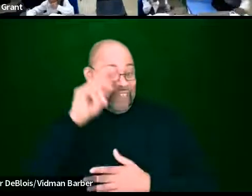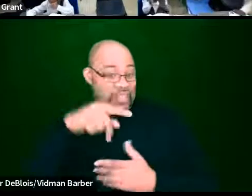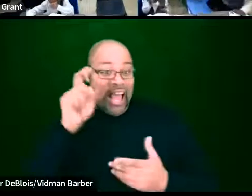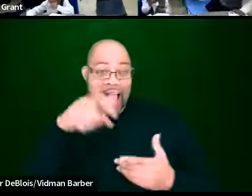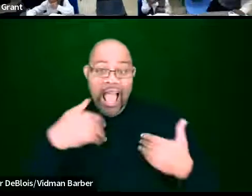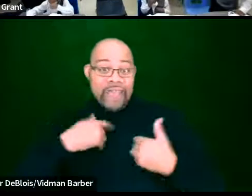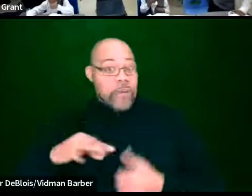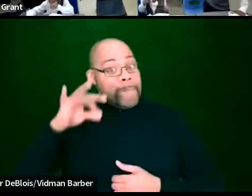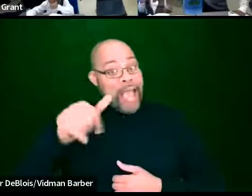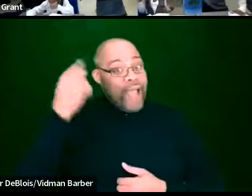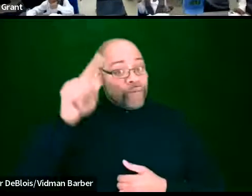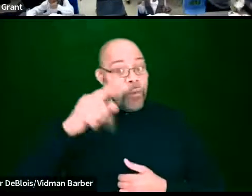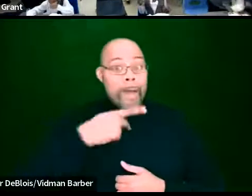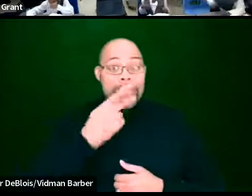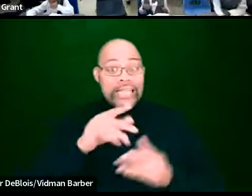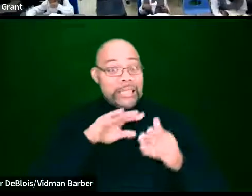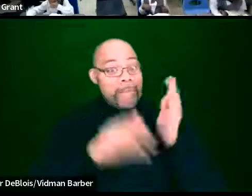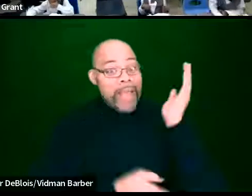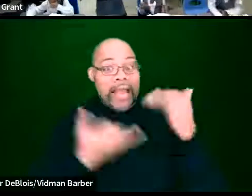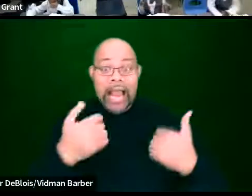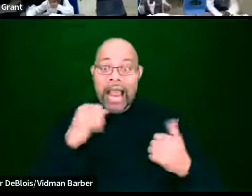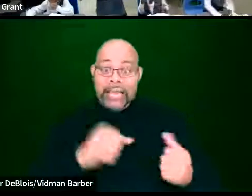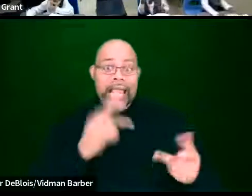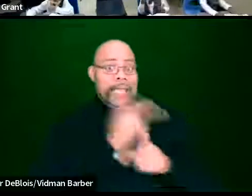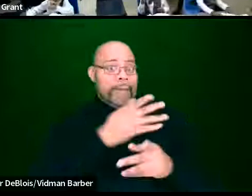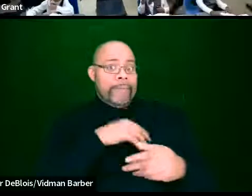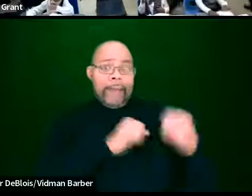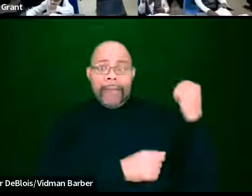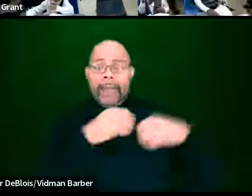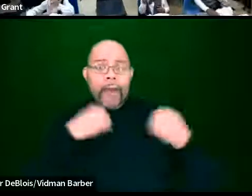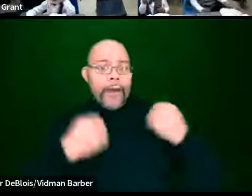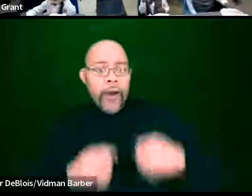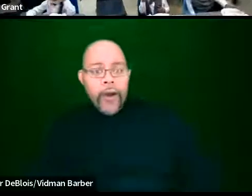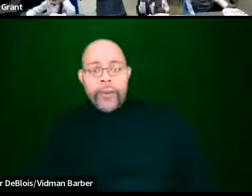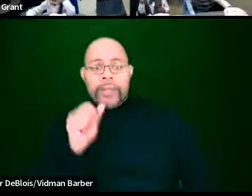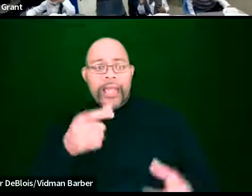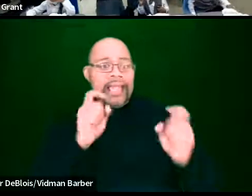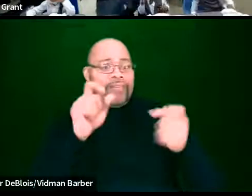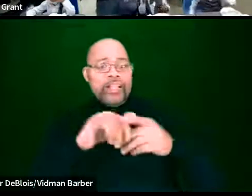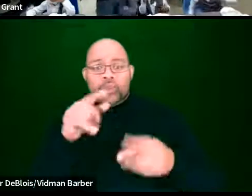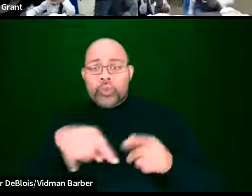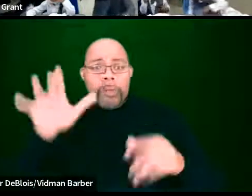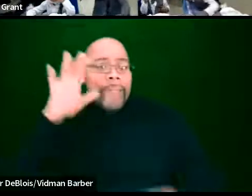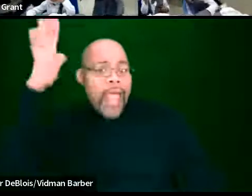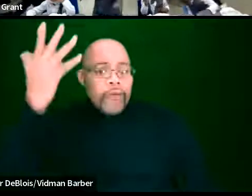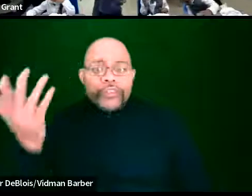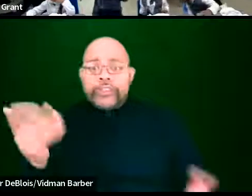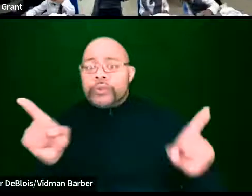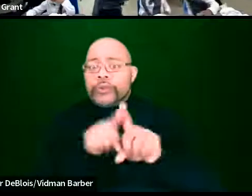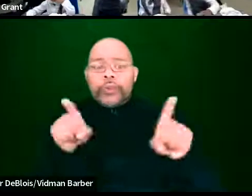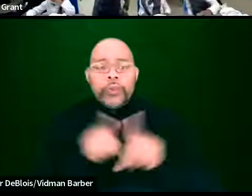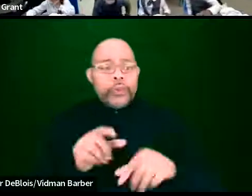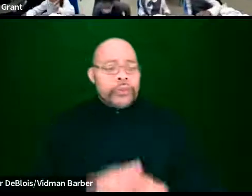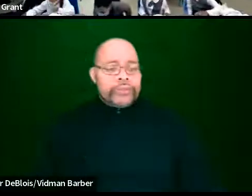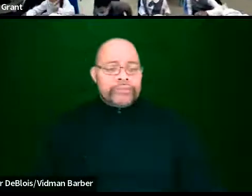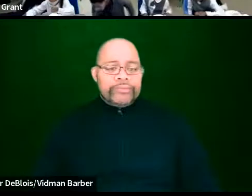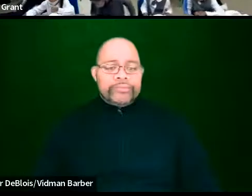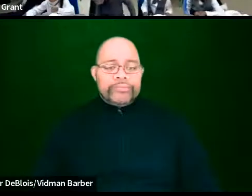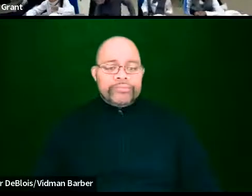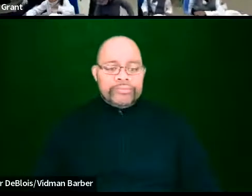to pay for the plastic bag. So now I can just keep this in my car. You guys can give these to your parents as well, make them Yes.